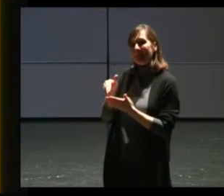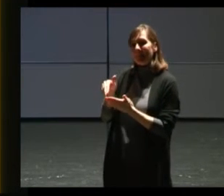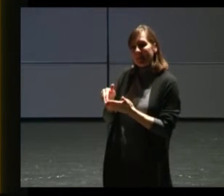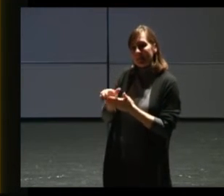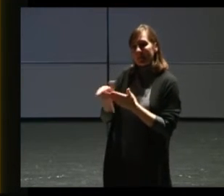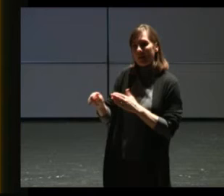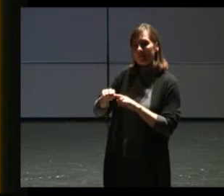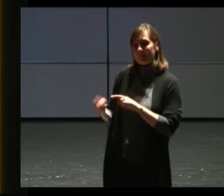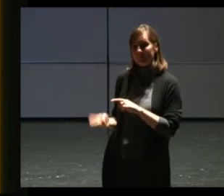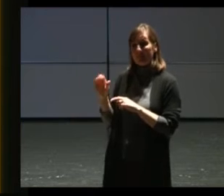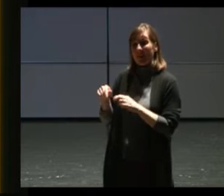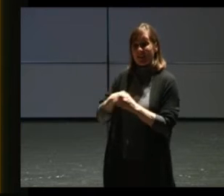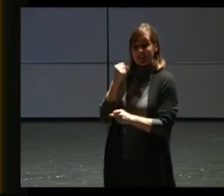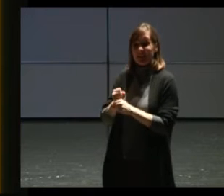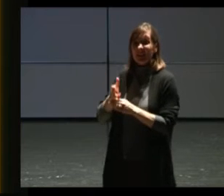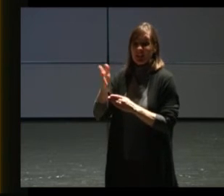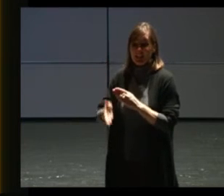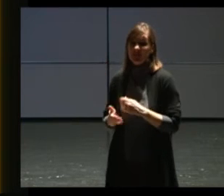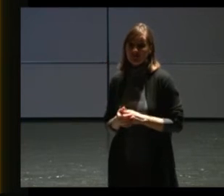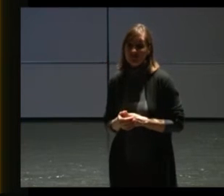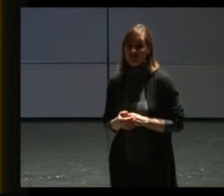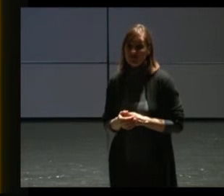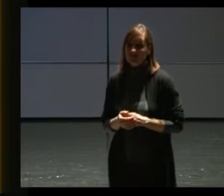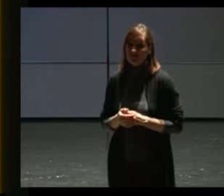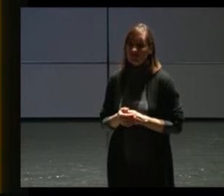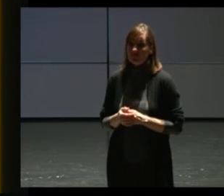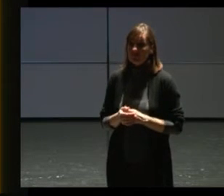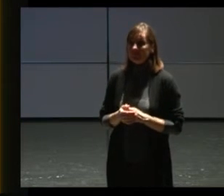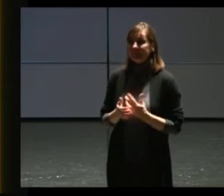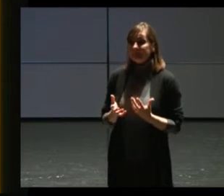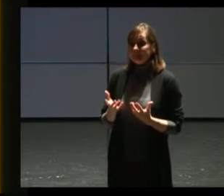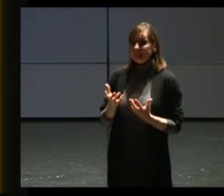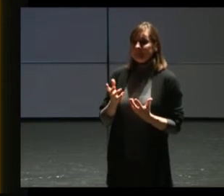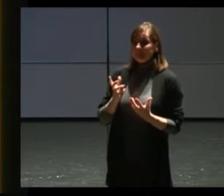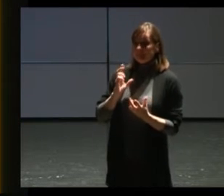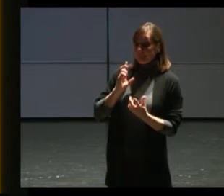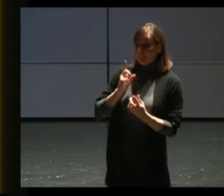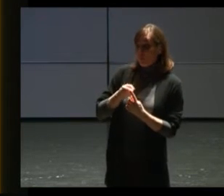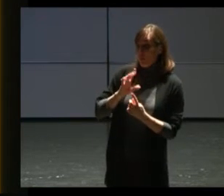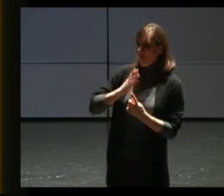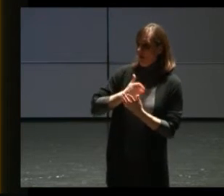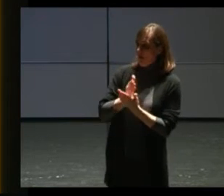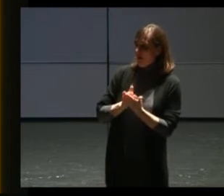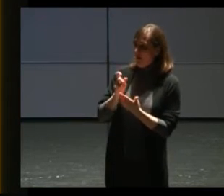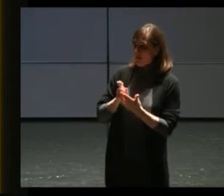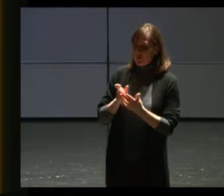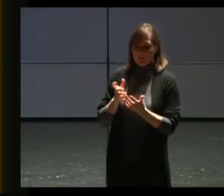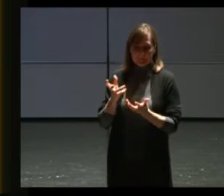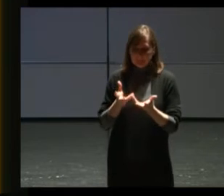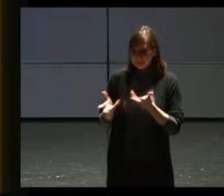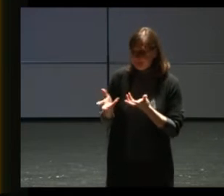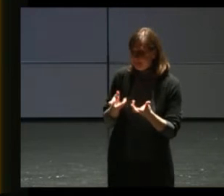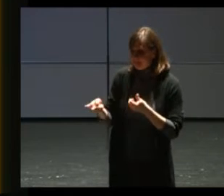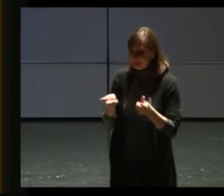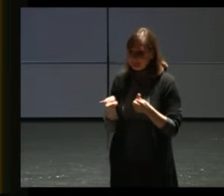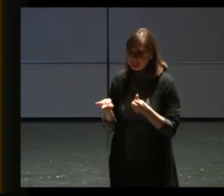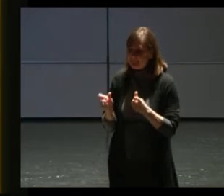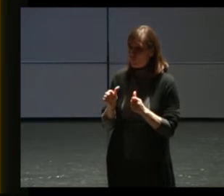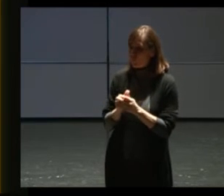year. We simply don't have a choice, but we have to really manage the budget expenses with the revenues that are